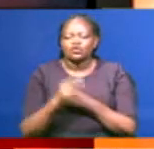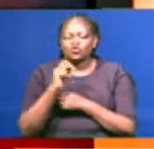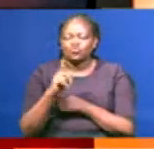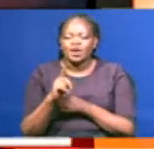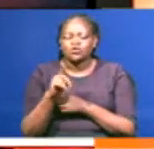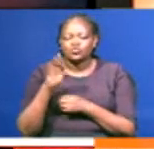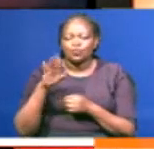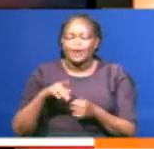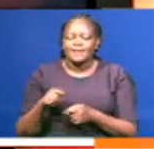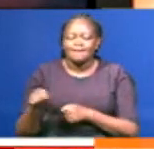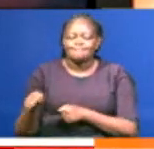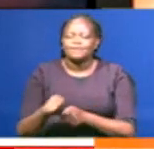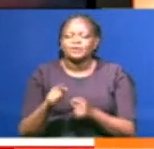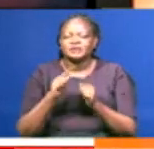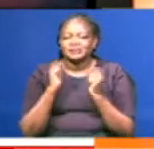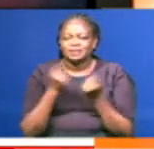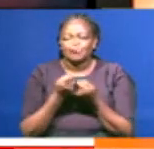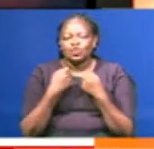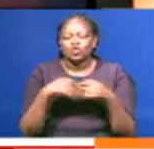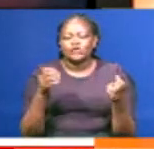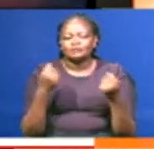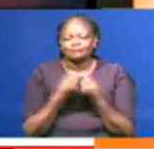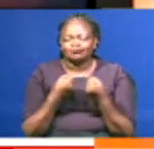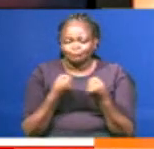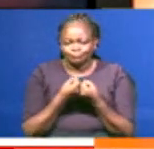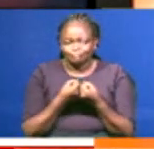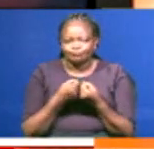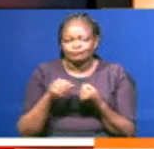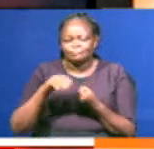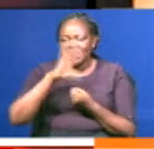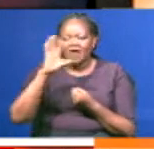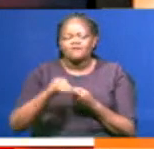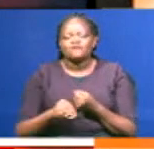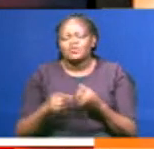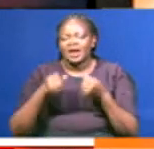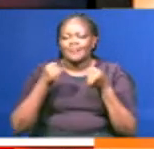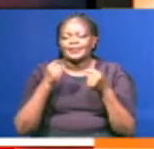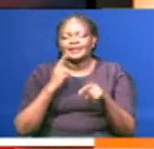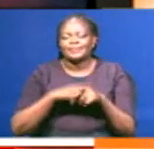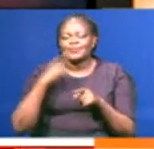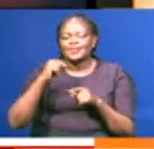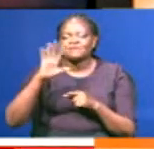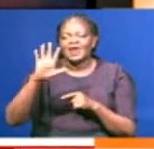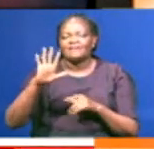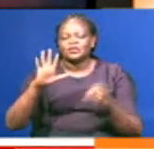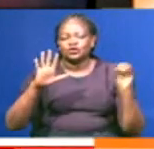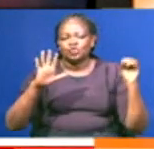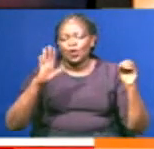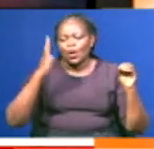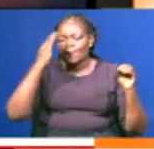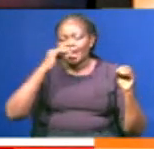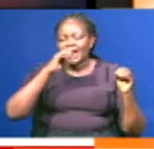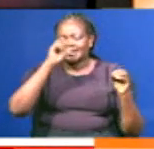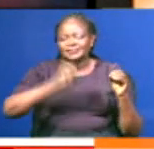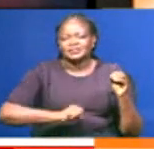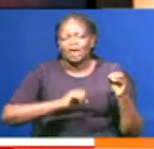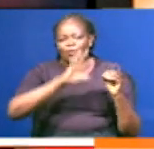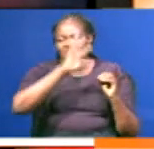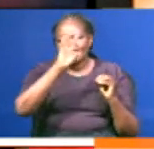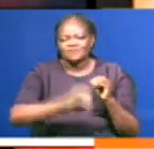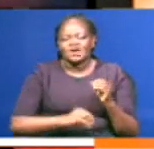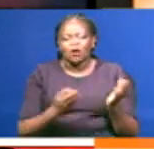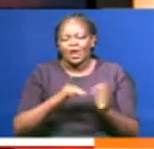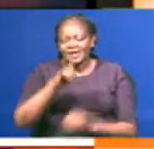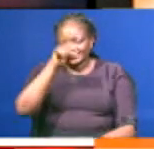their second match at the ongoing Africa Hockey Junior Cup after being beaten 5-0 by South Africa in Ismailia, Egypt. The